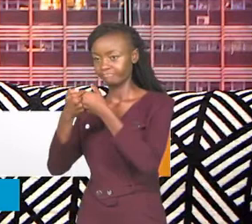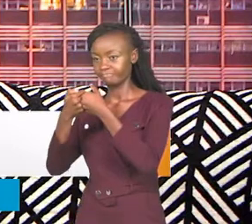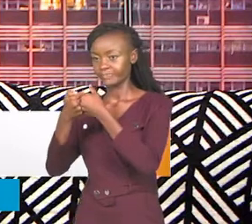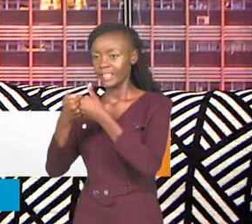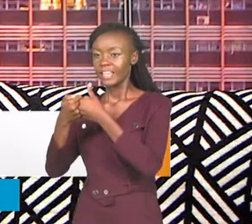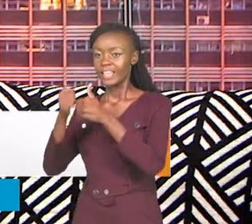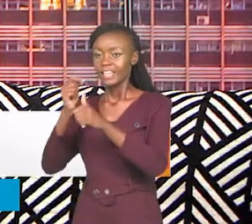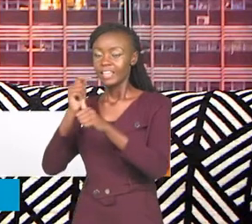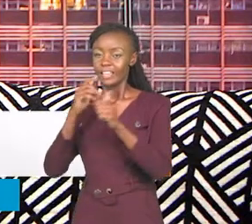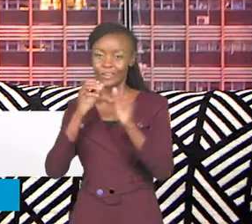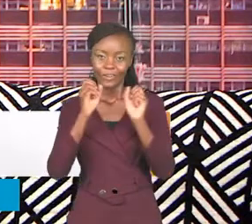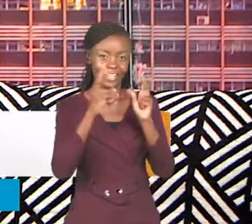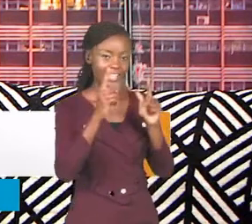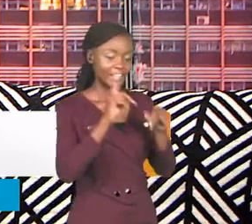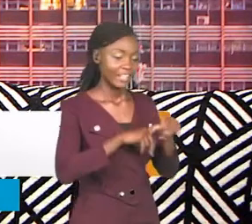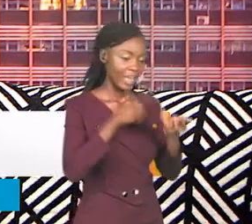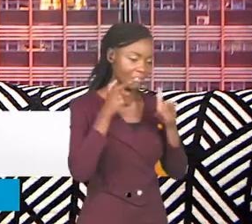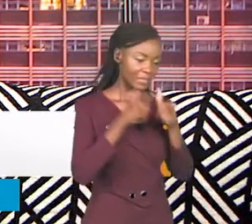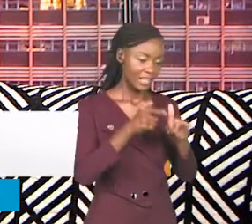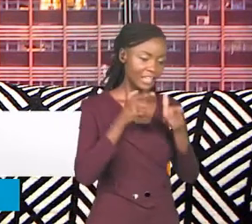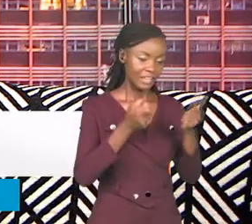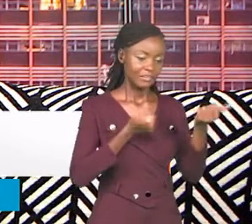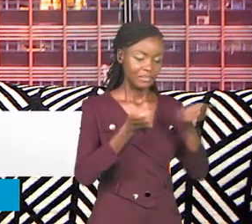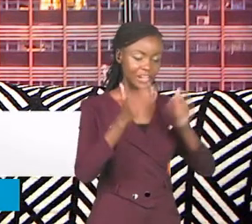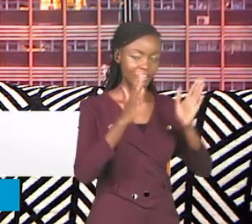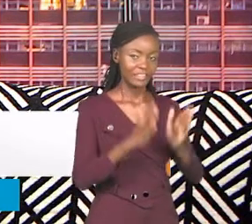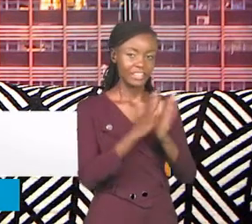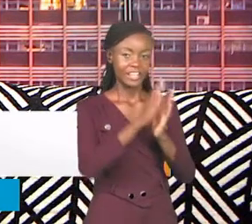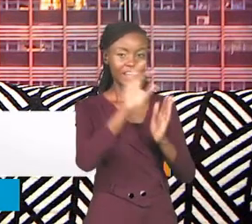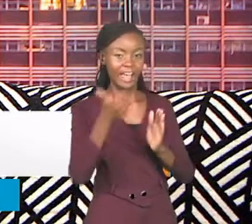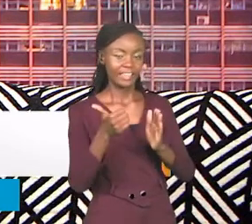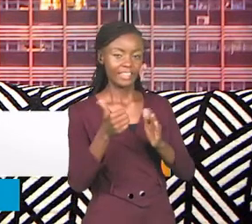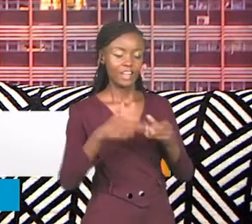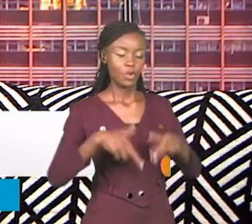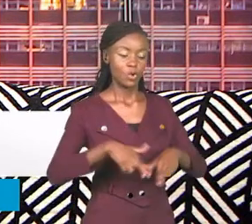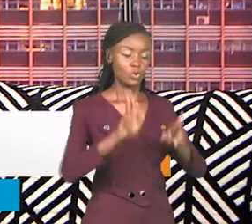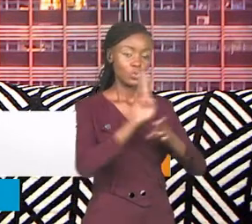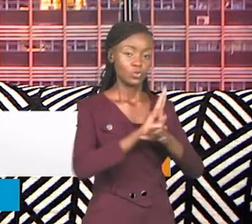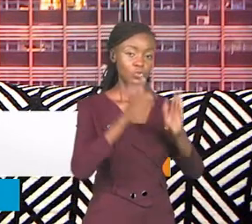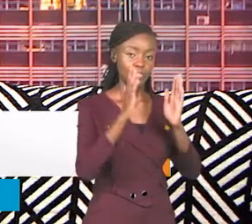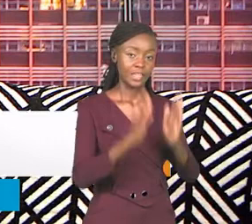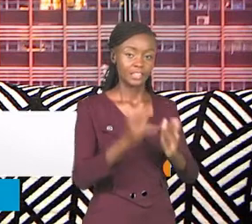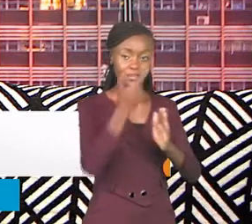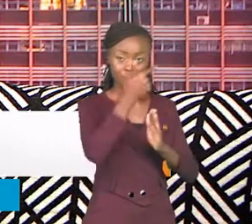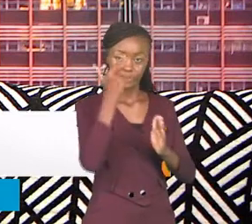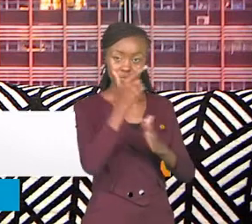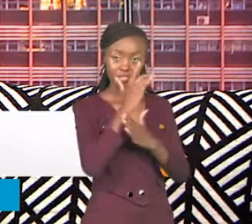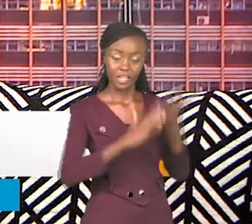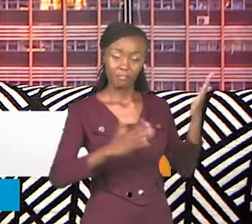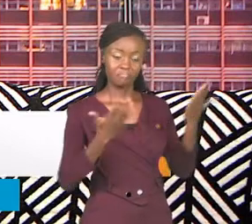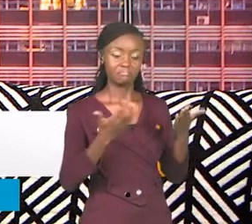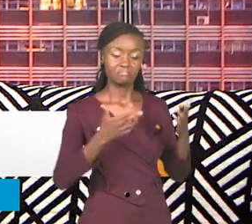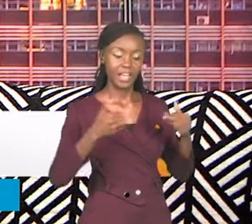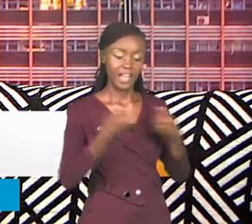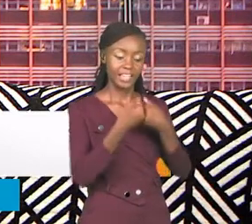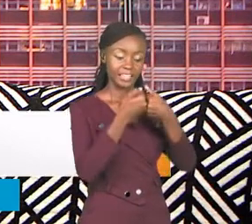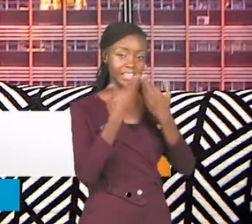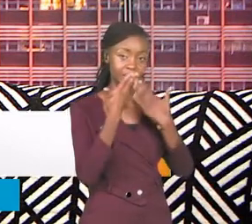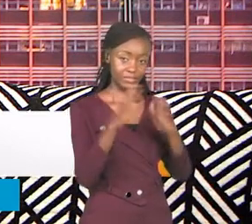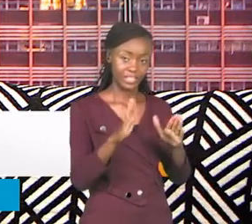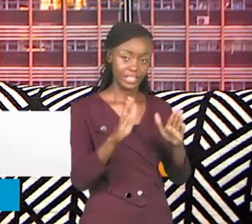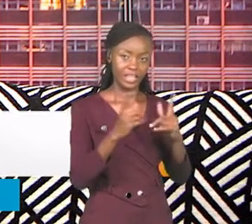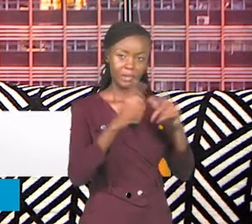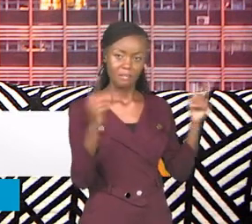While we blame drivers and other road users for some of these happenings on our roads,